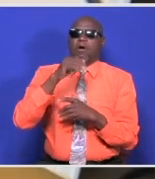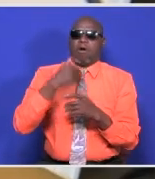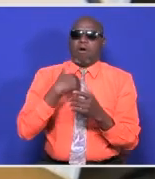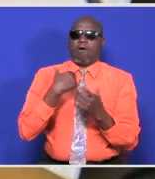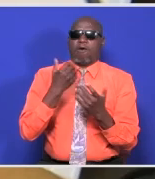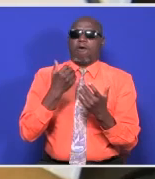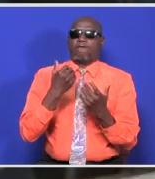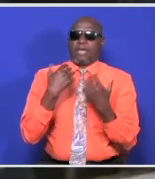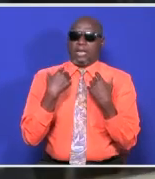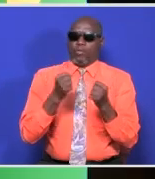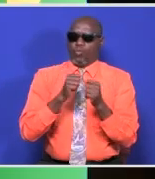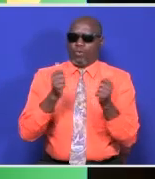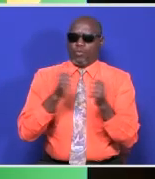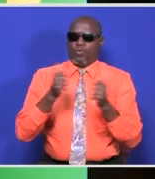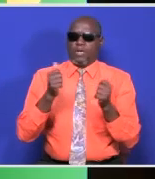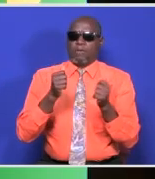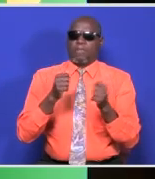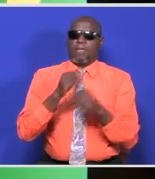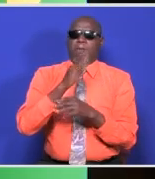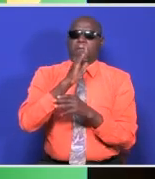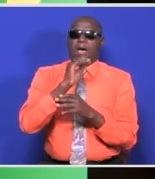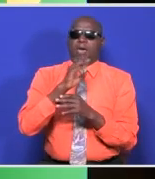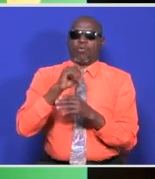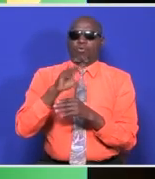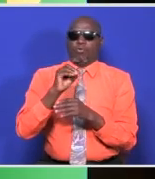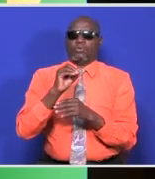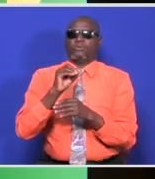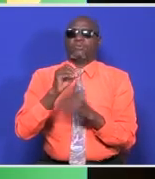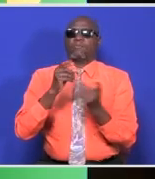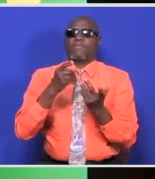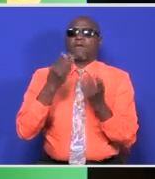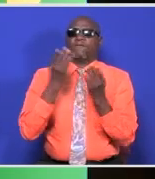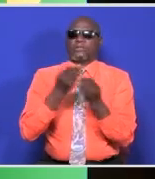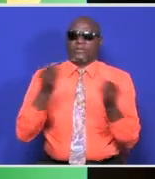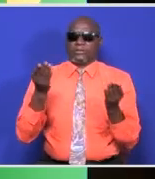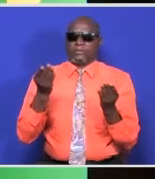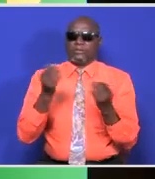normally lost when we actually use just fertilizers without minding the biota and other aspects of the soil.